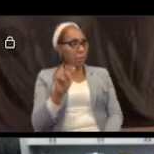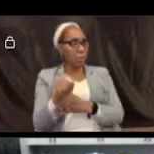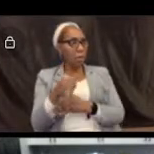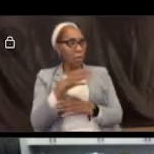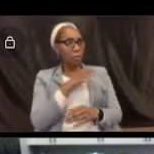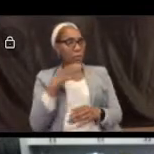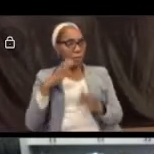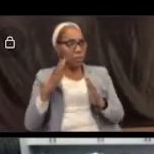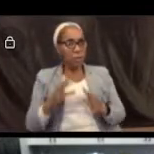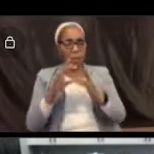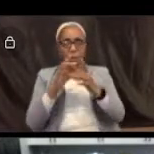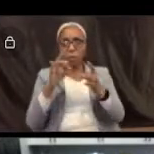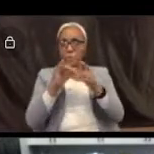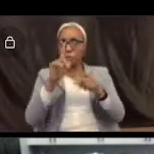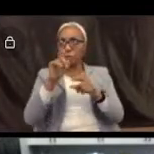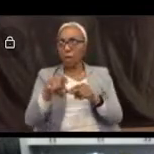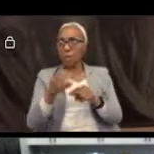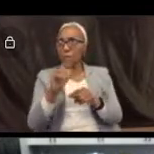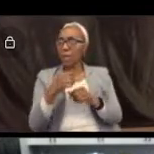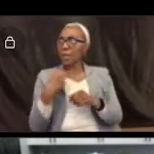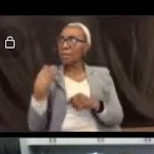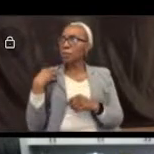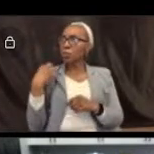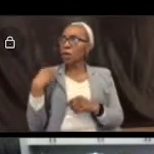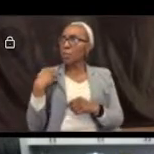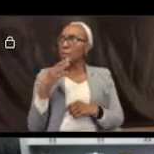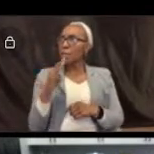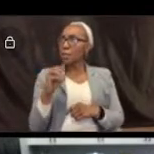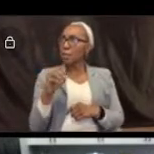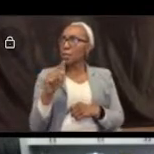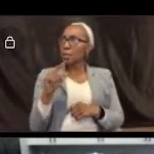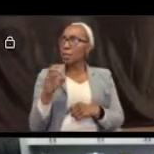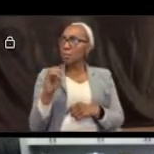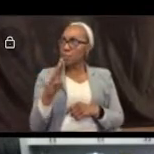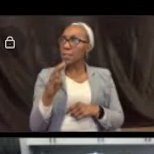comment? Chairman Benton, I'm sorry. Yes. Go ahead.